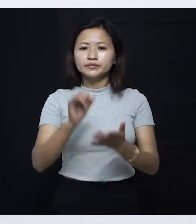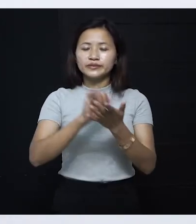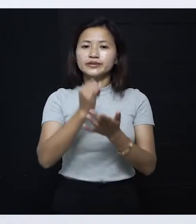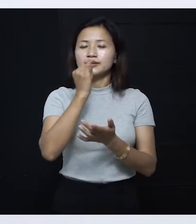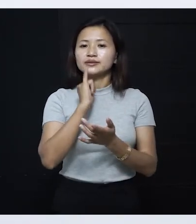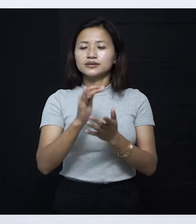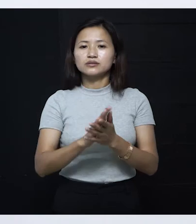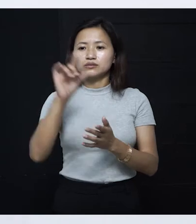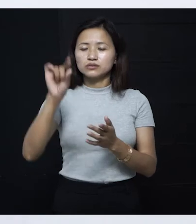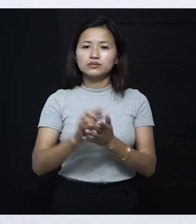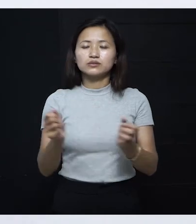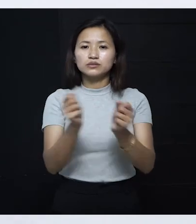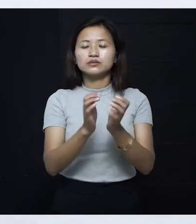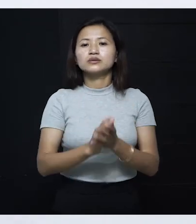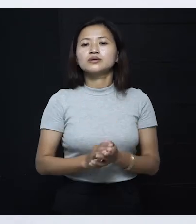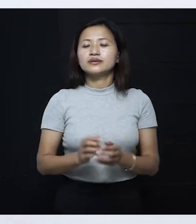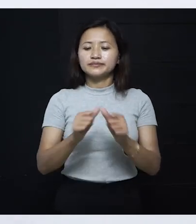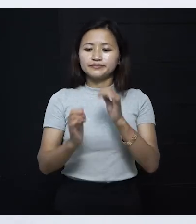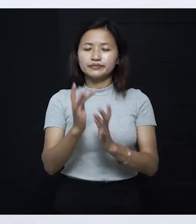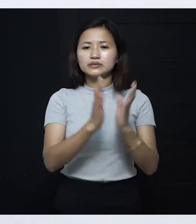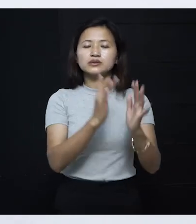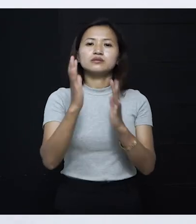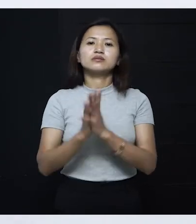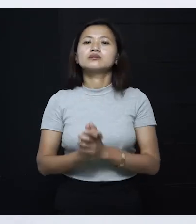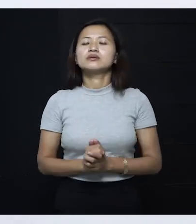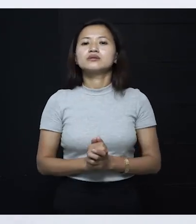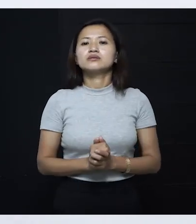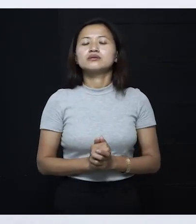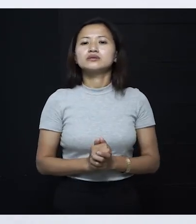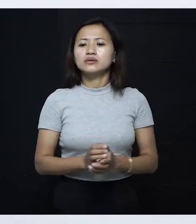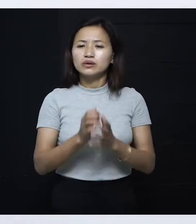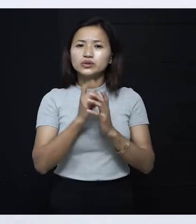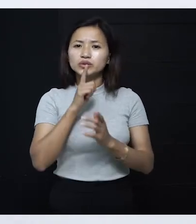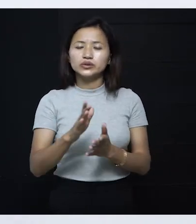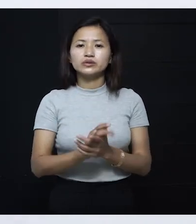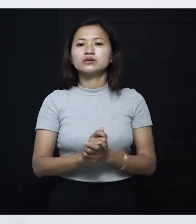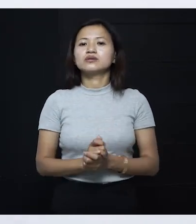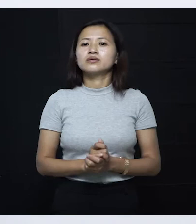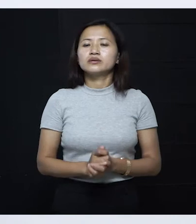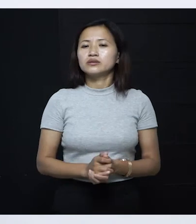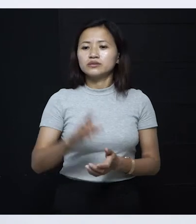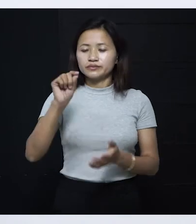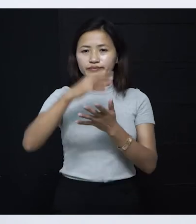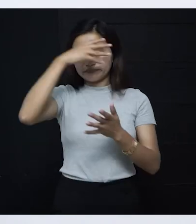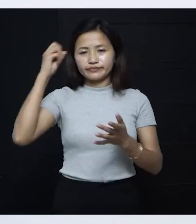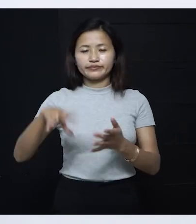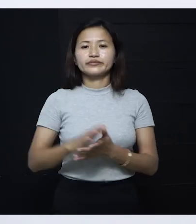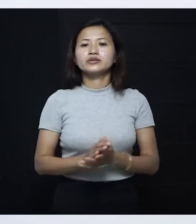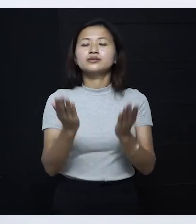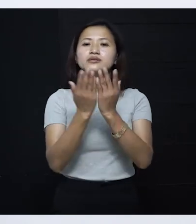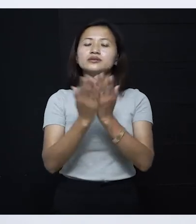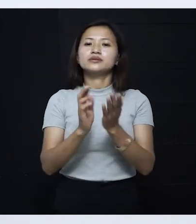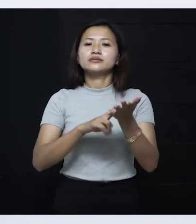is to do with agriculture. So as always, please make sure you don't forget to